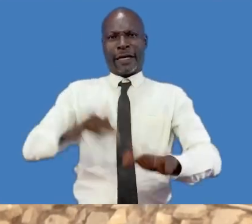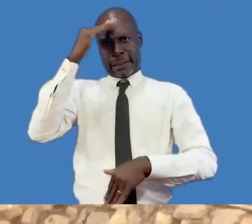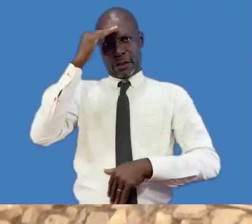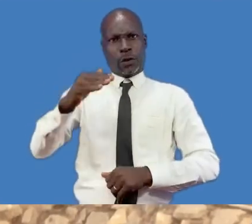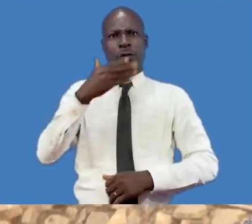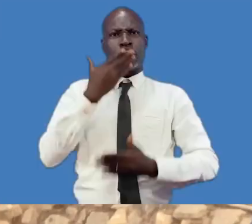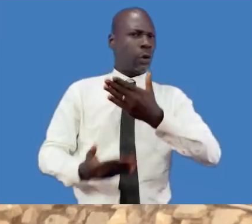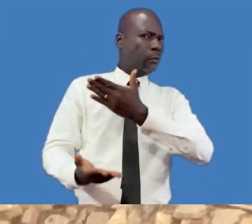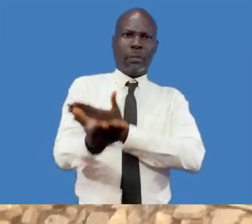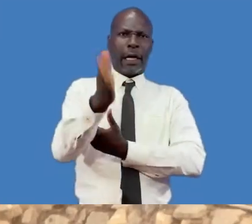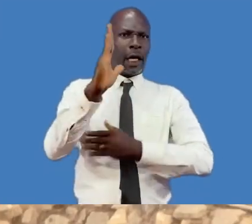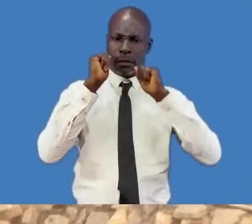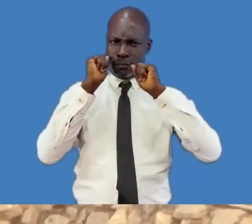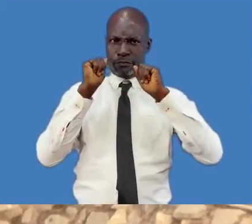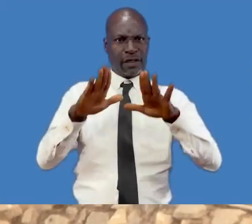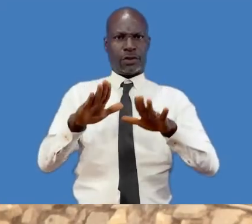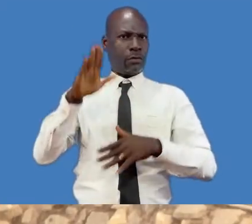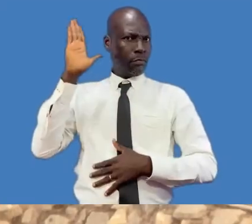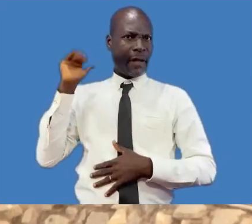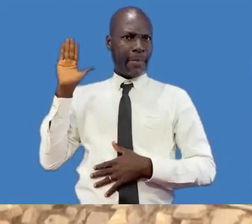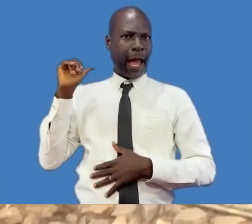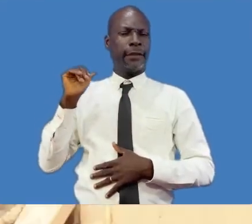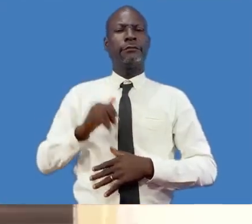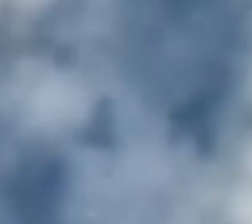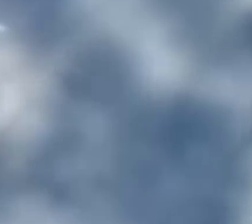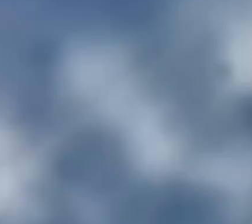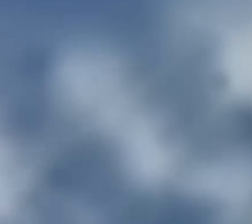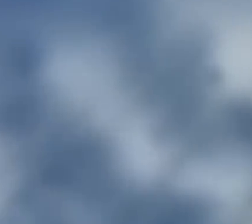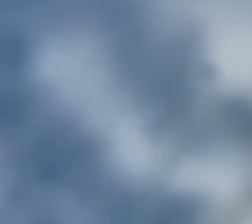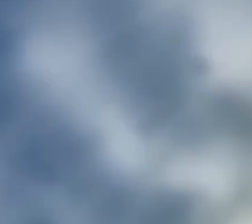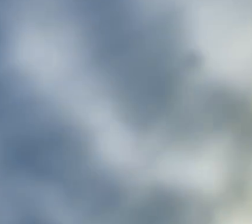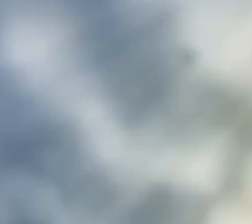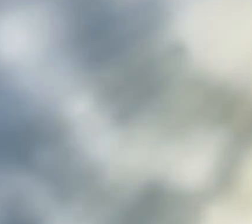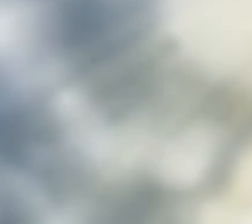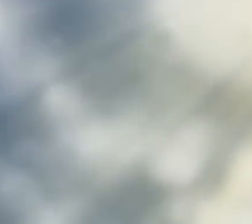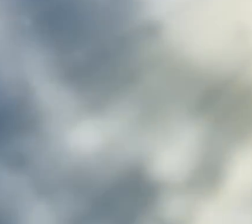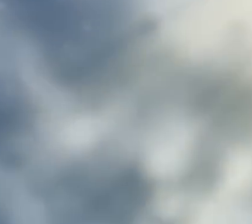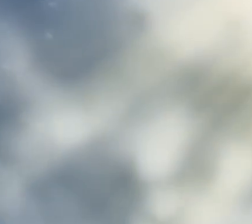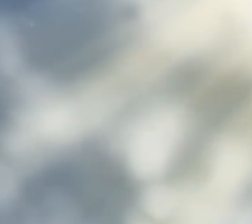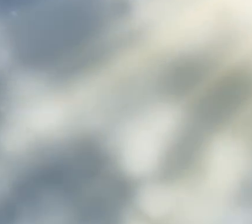salute you, and good morning. God richly bless you. Bye bye.